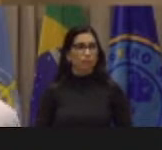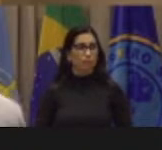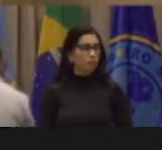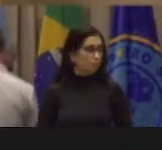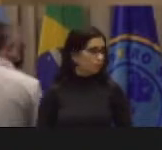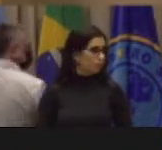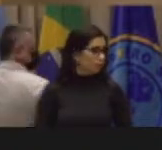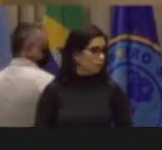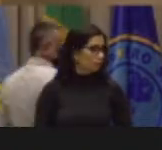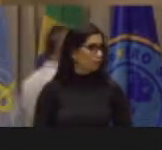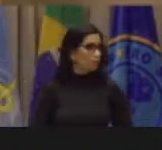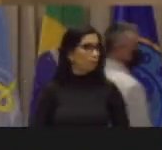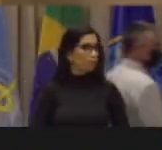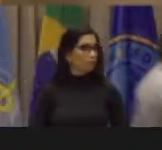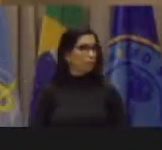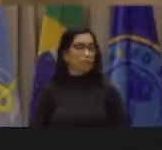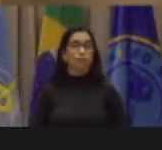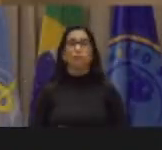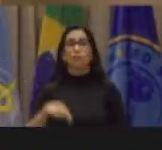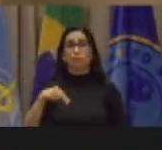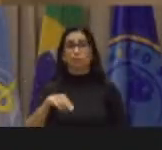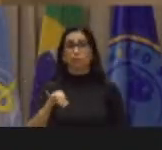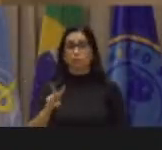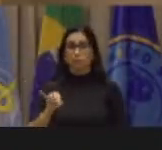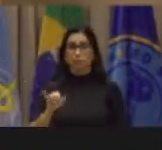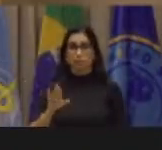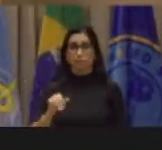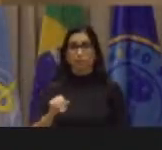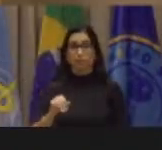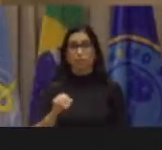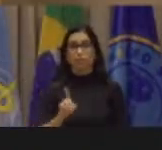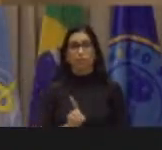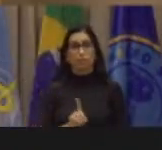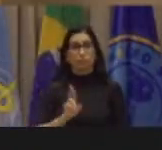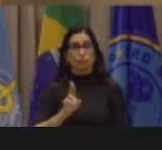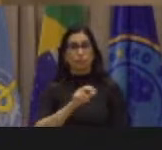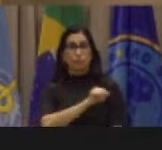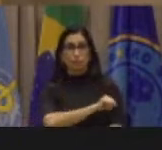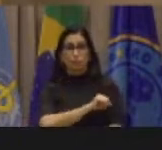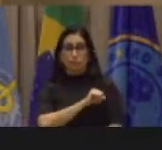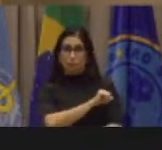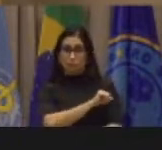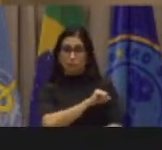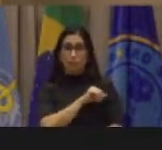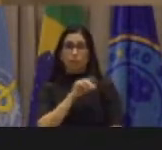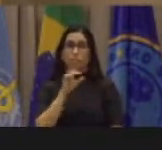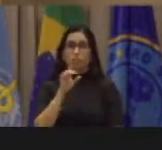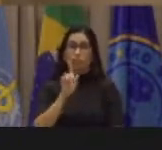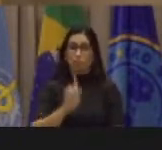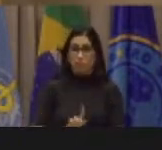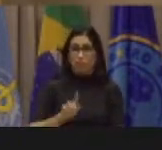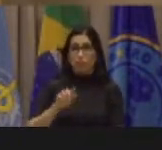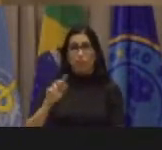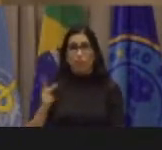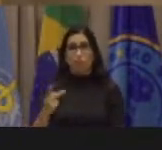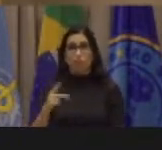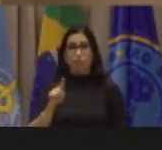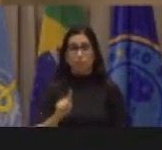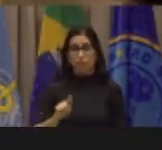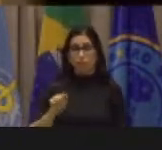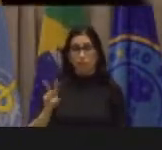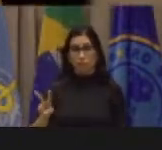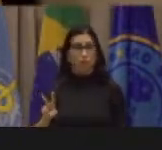Please, Nirvania. Nirvania is doctorate in the nursing management of